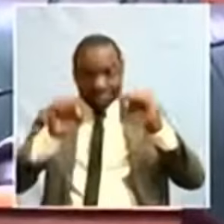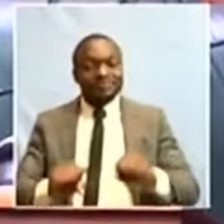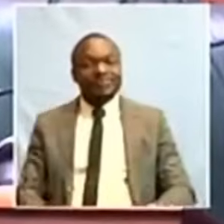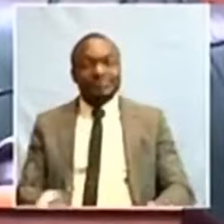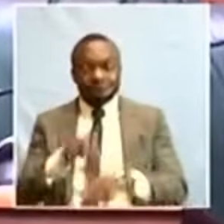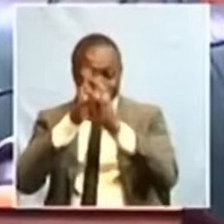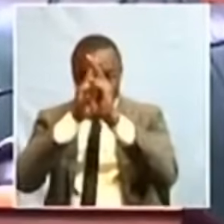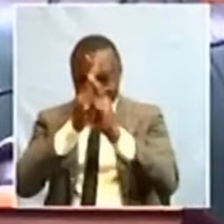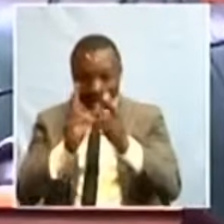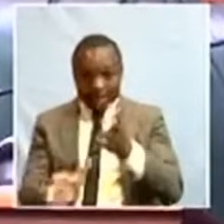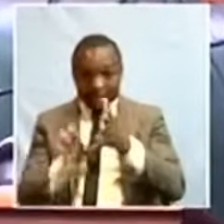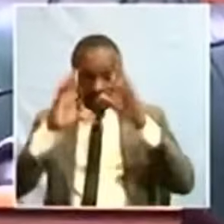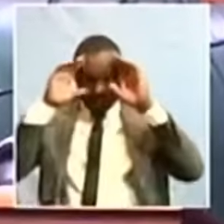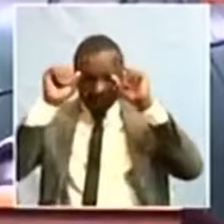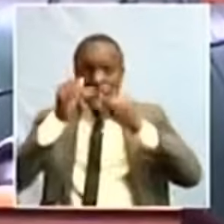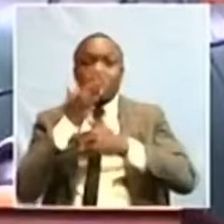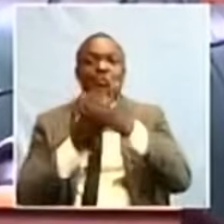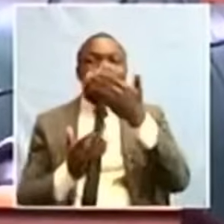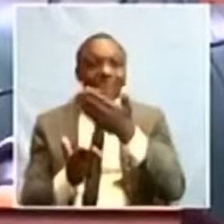Her Honor the Vice President, good morning.